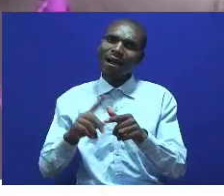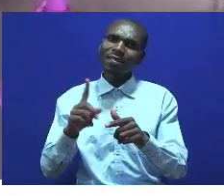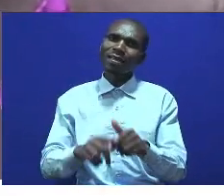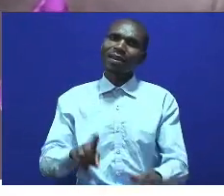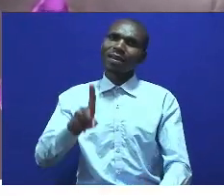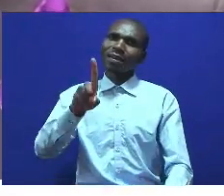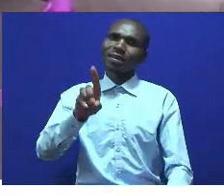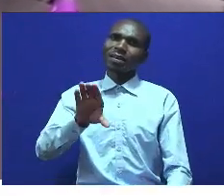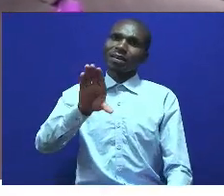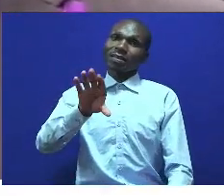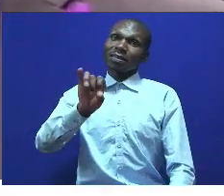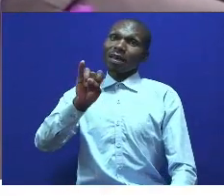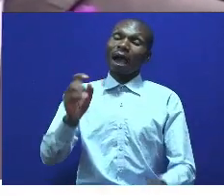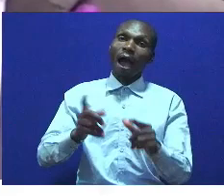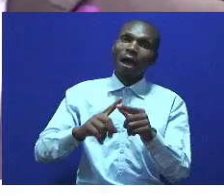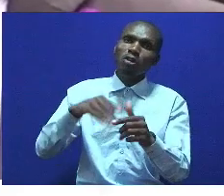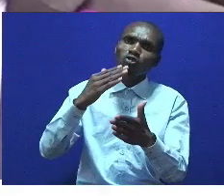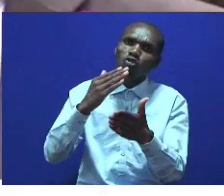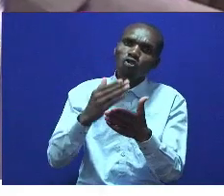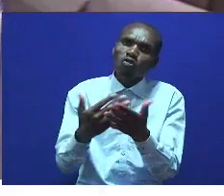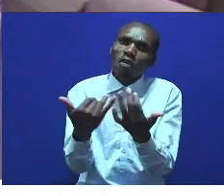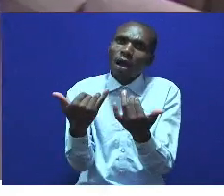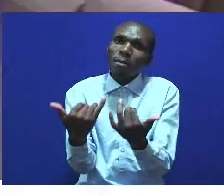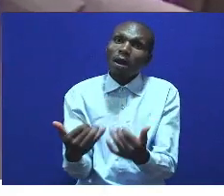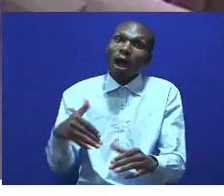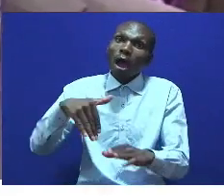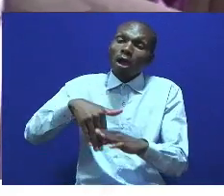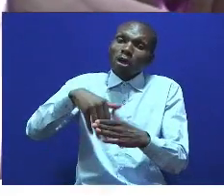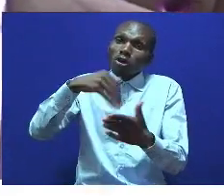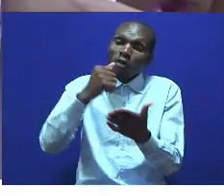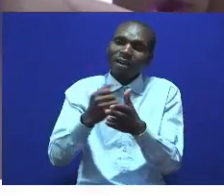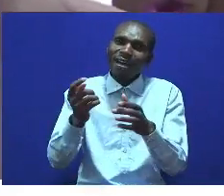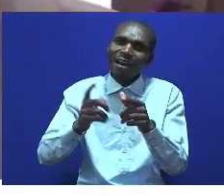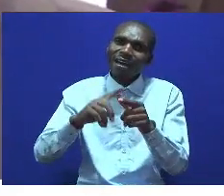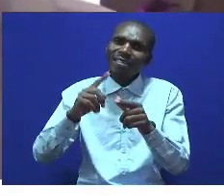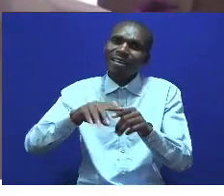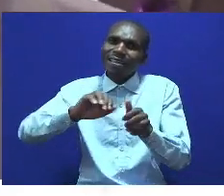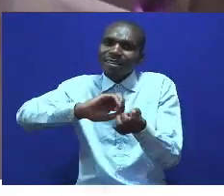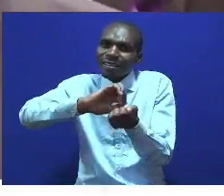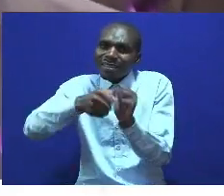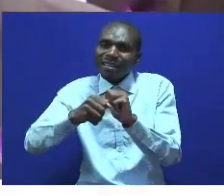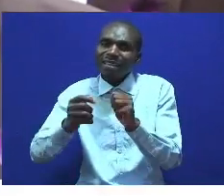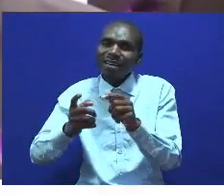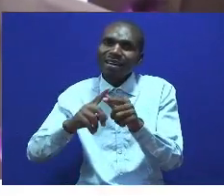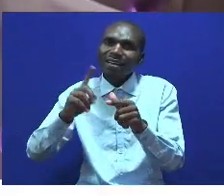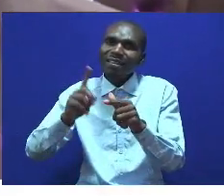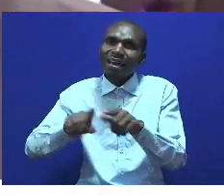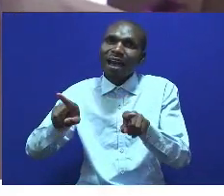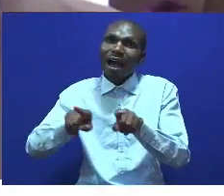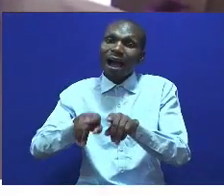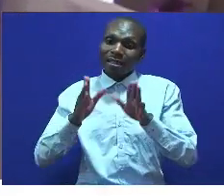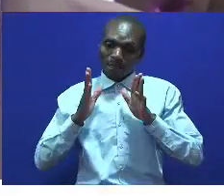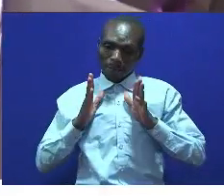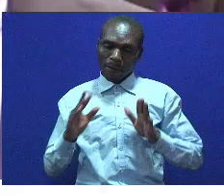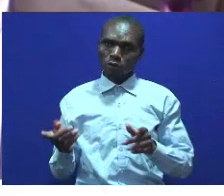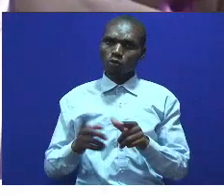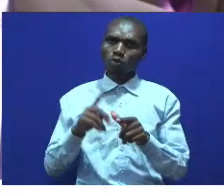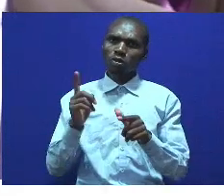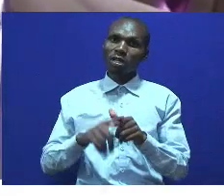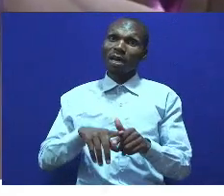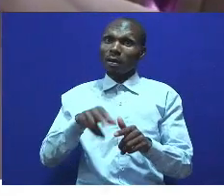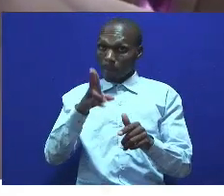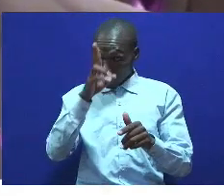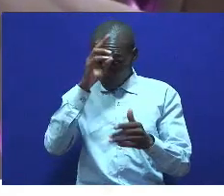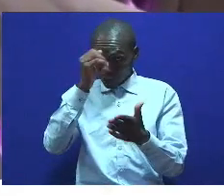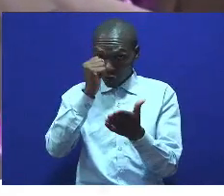that gentleman is still in office. It turned out in hospital, it turned out that those gunmen were in fact police officers.